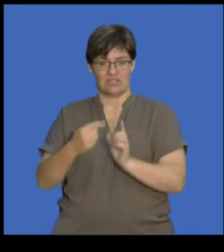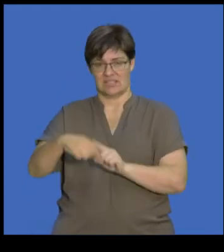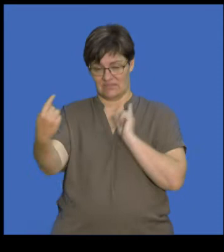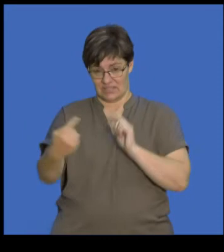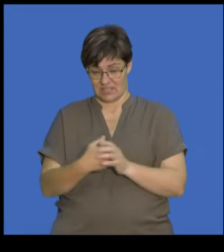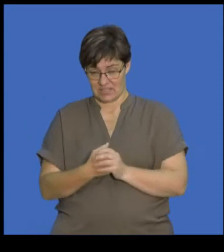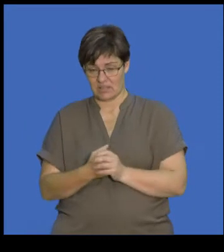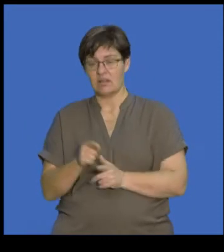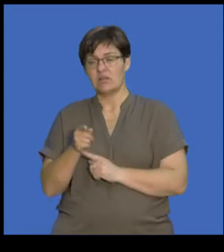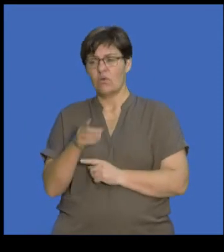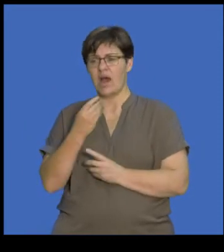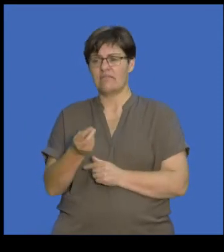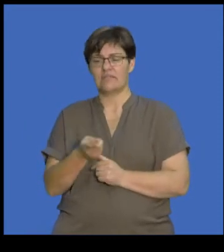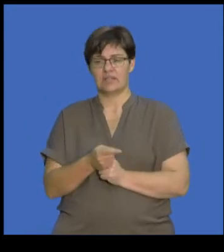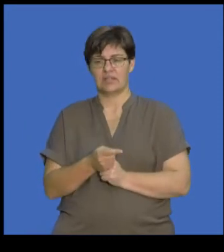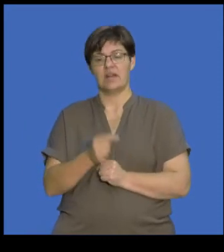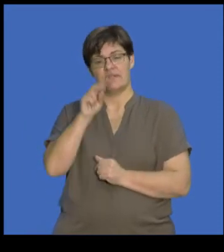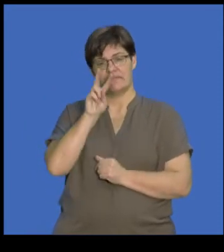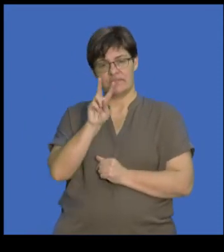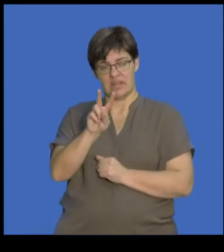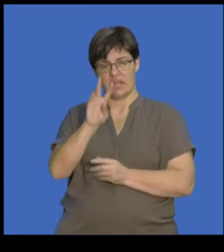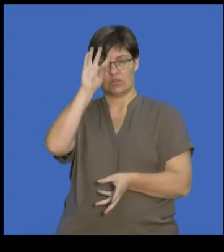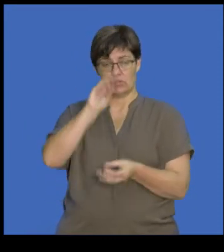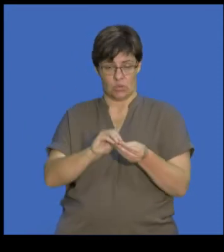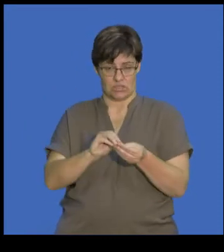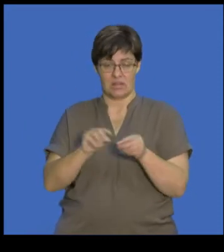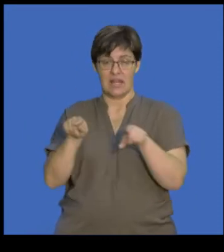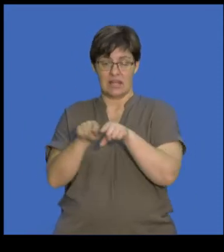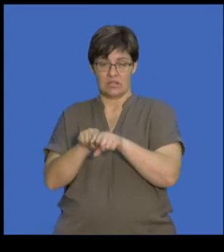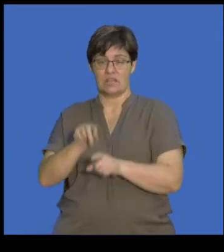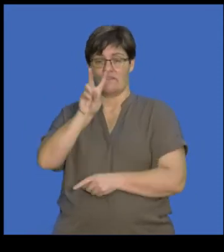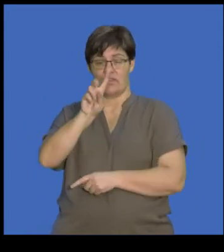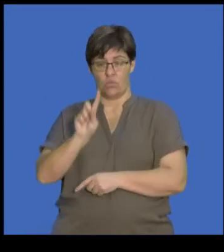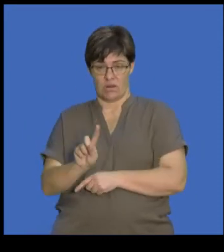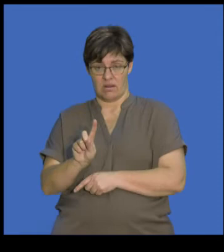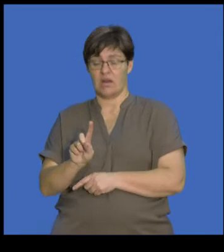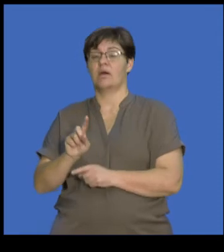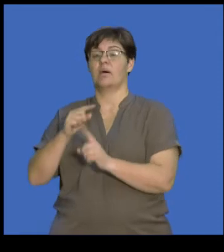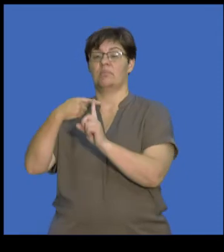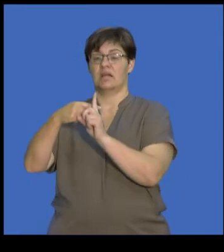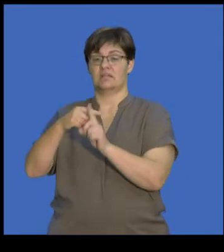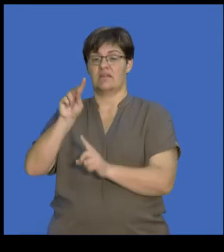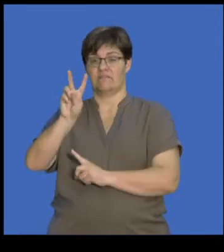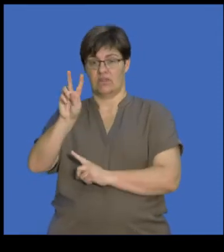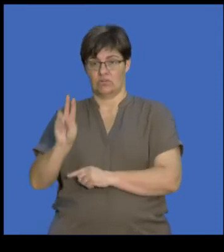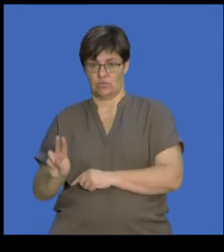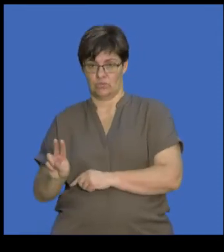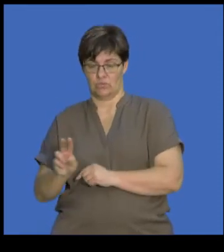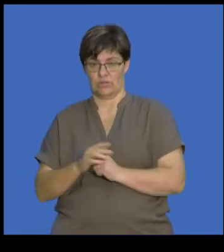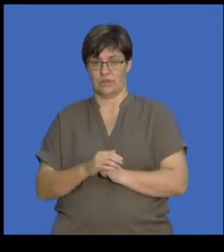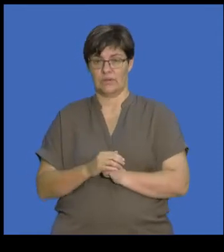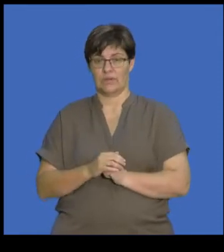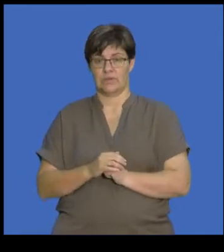a case where we say V total is equals to V1 plus V2, all right?